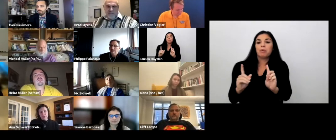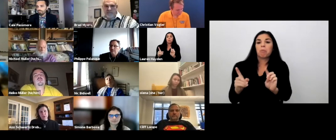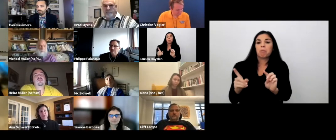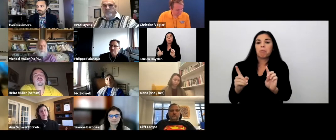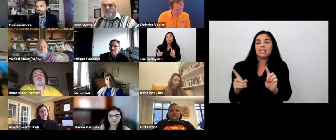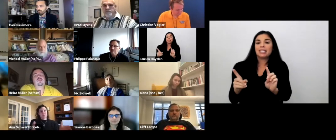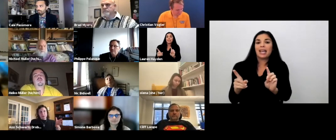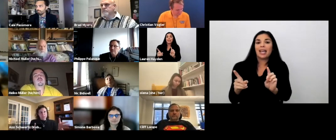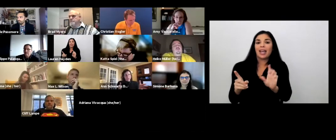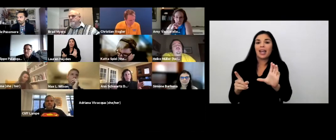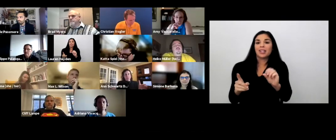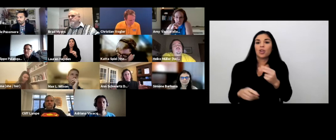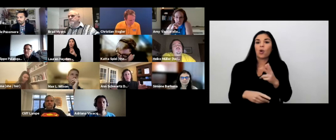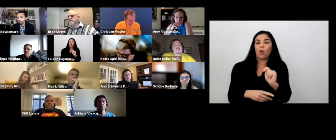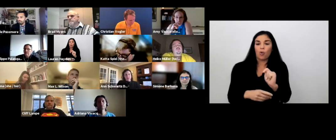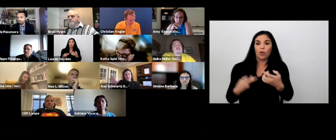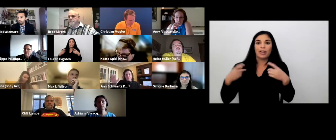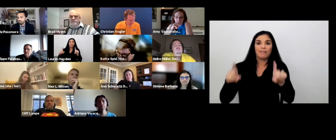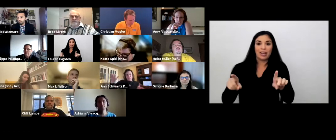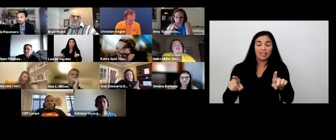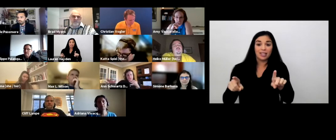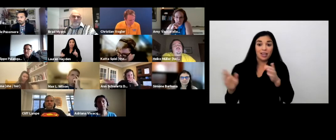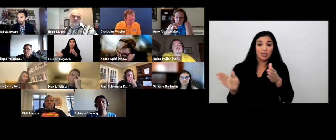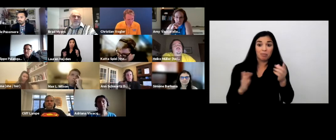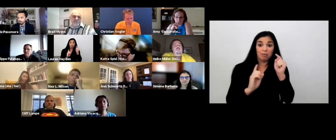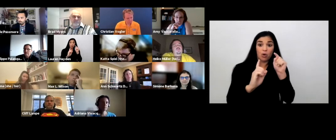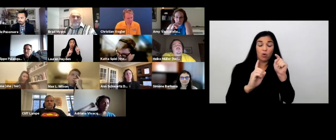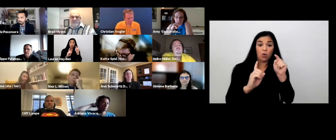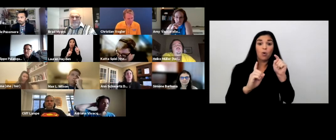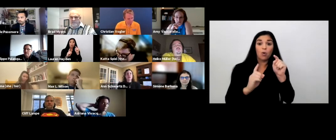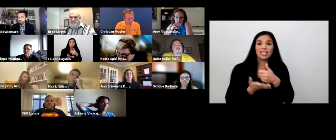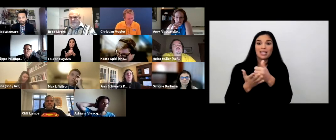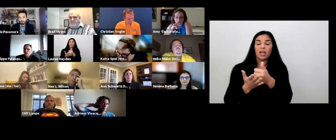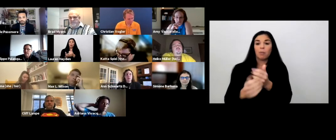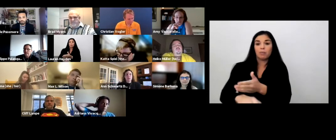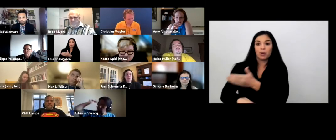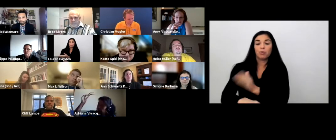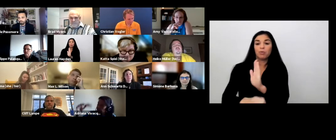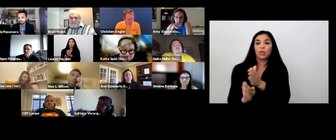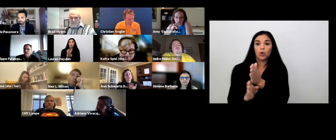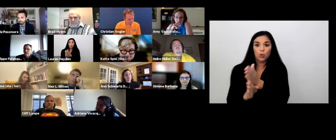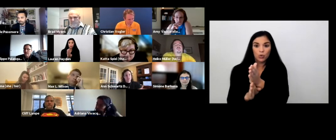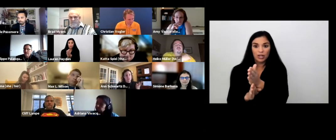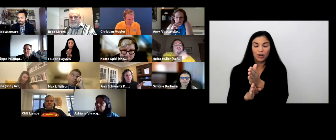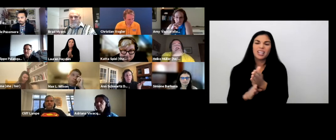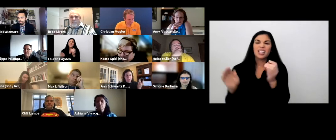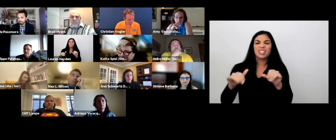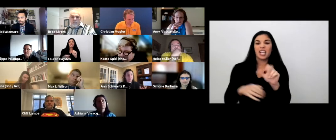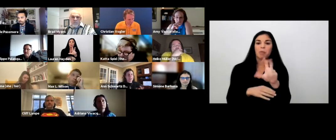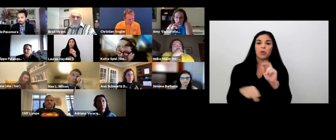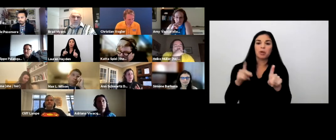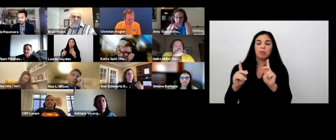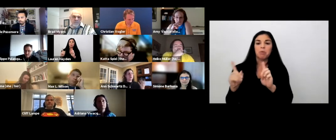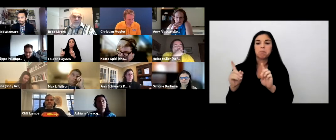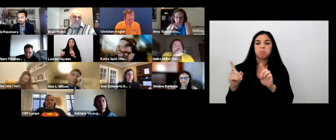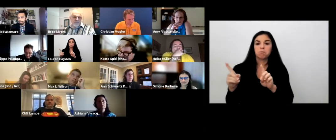build their career. And it's probably, you know, the same 30 and then 10 change monthly. But we also listened, and the feedback